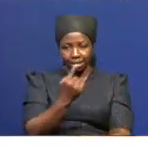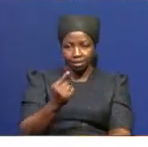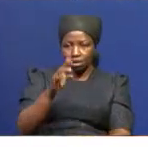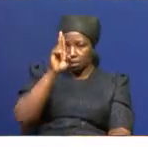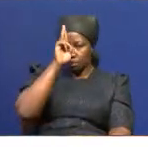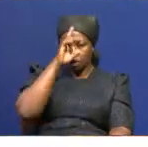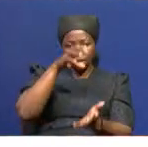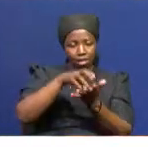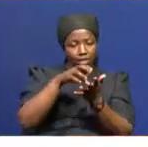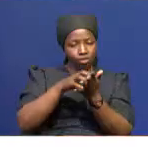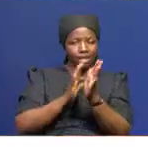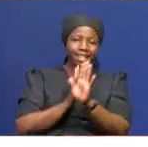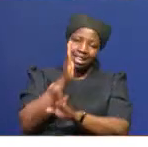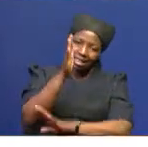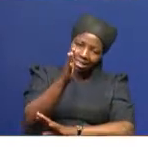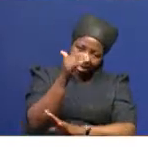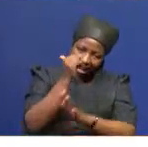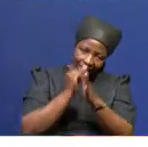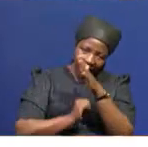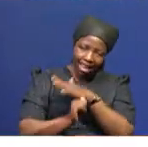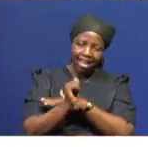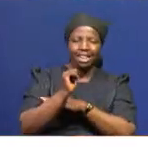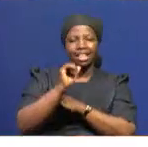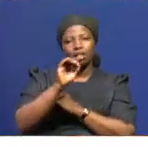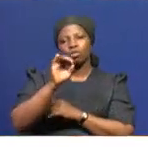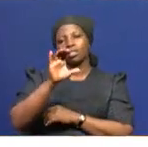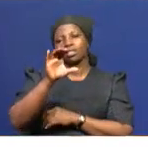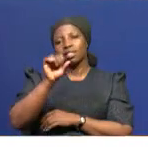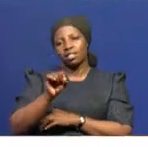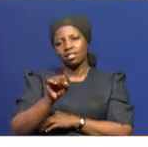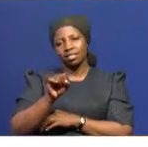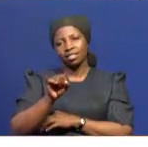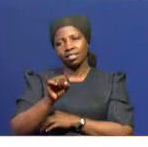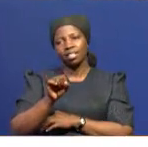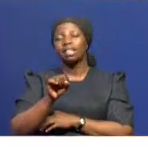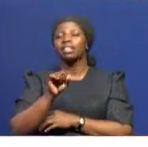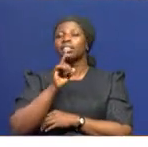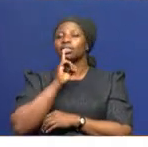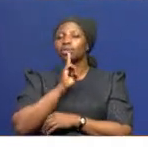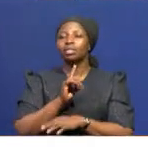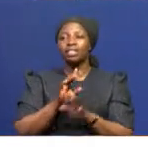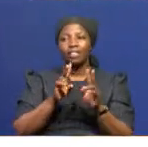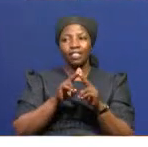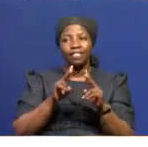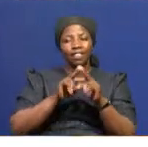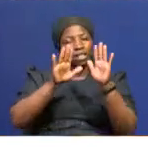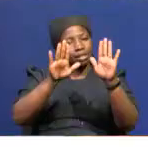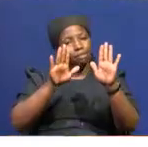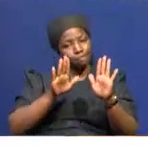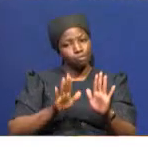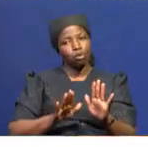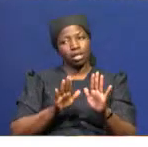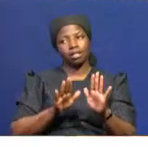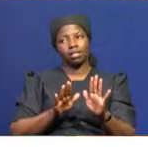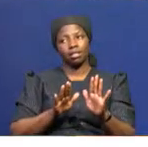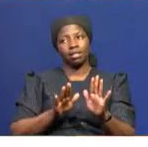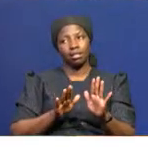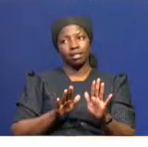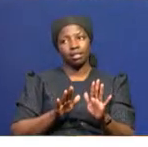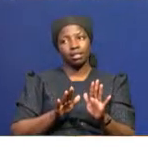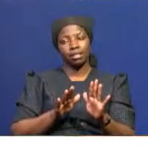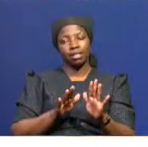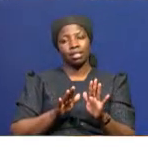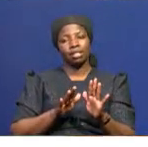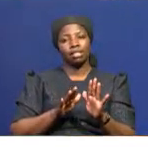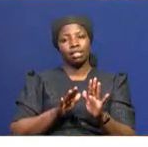directly under the responsibility of the officer commanding station. It is important to note that in the command and structure